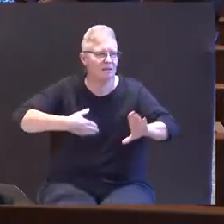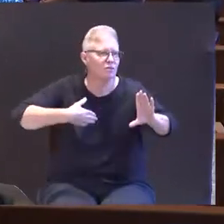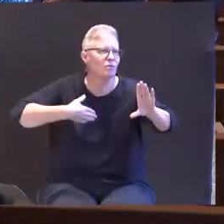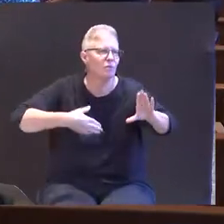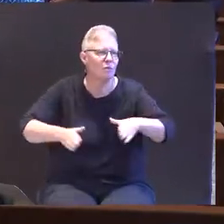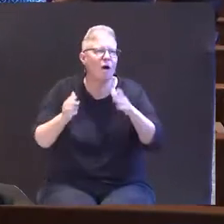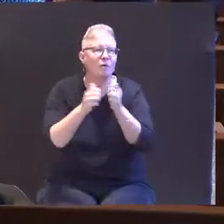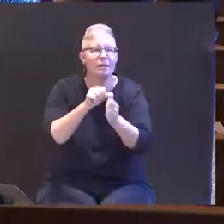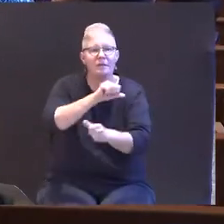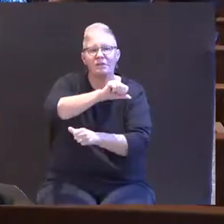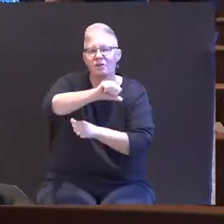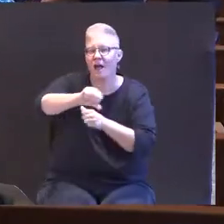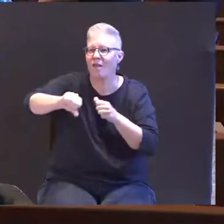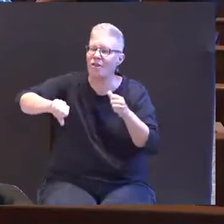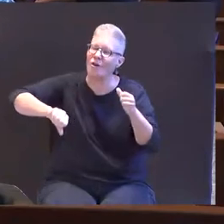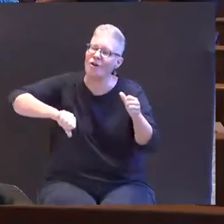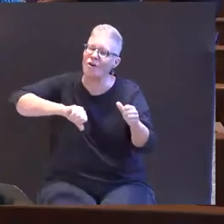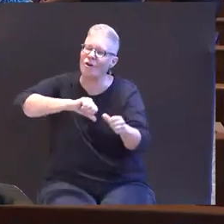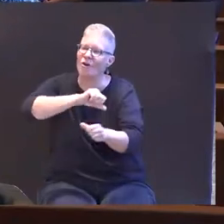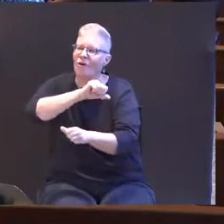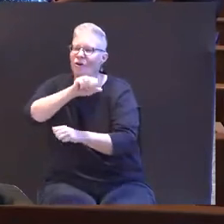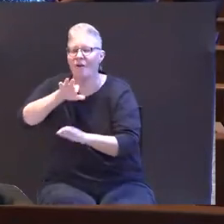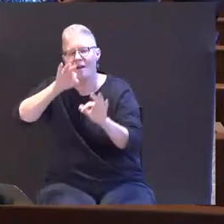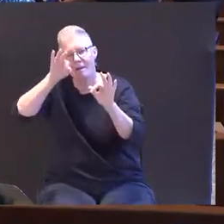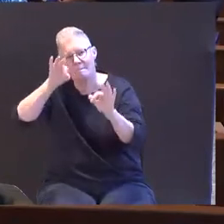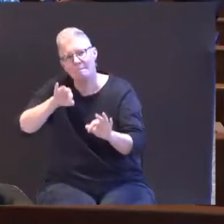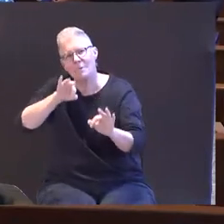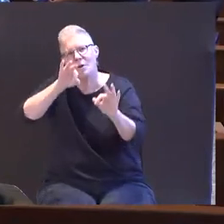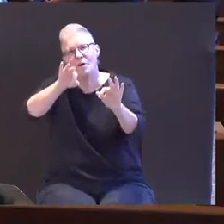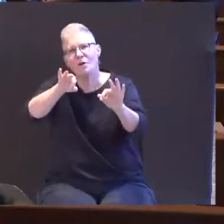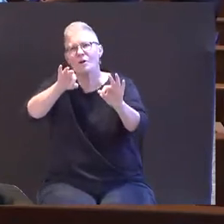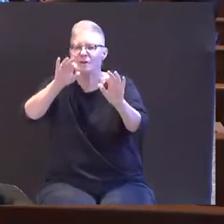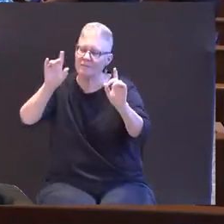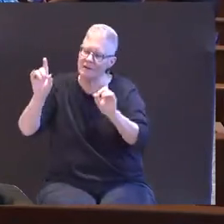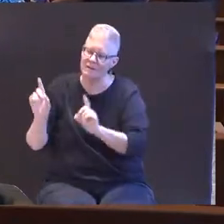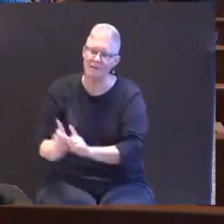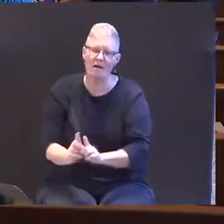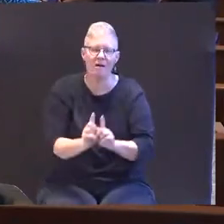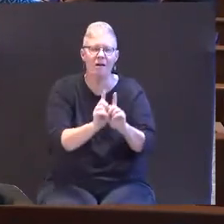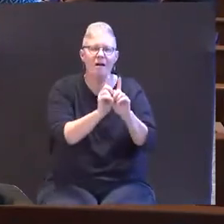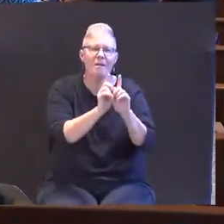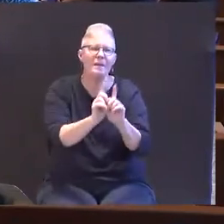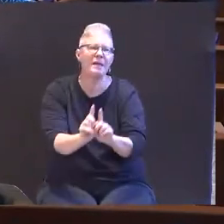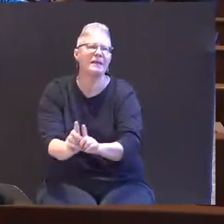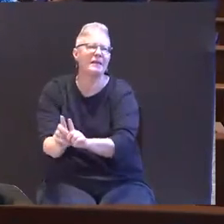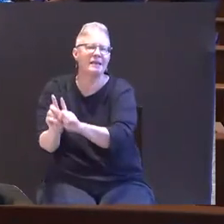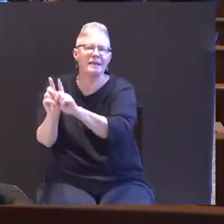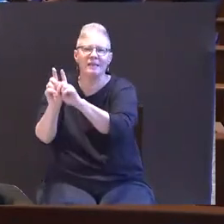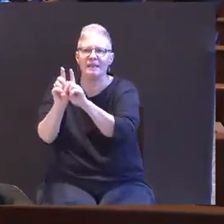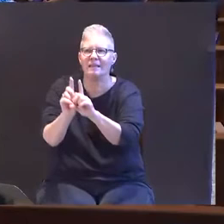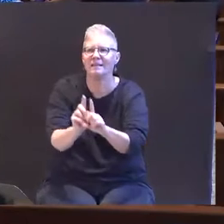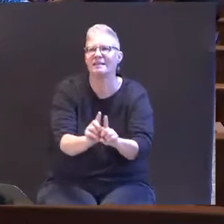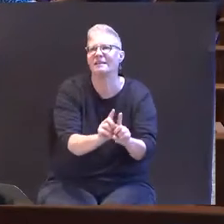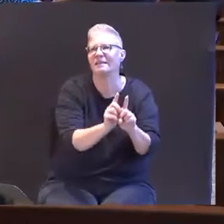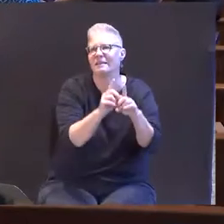Let us walk with each other in perfect harmony.